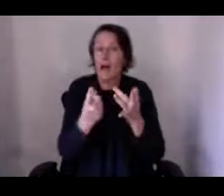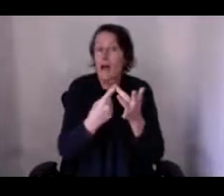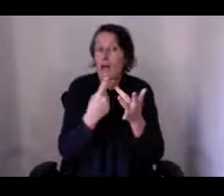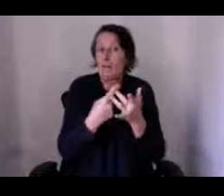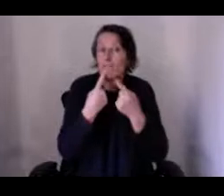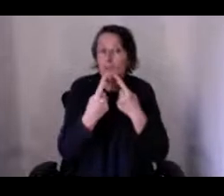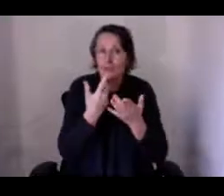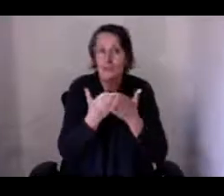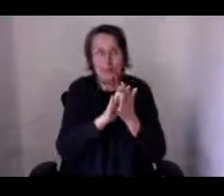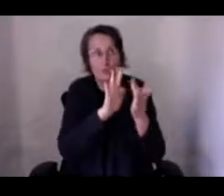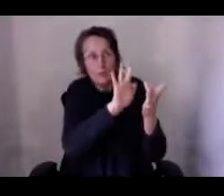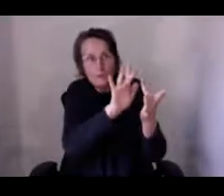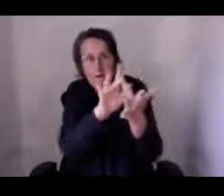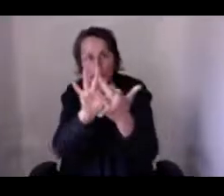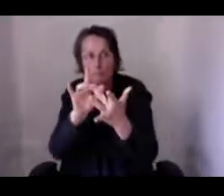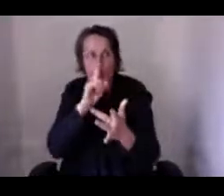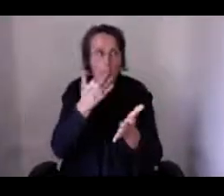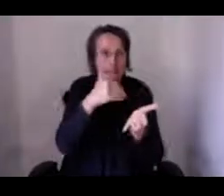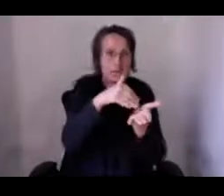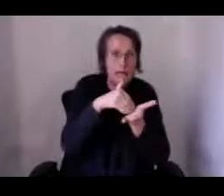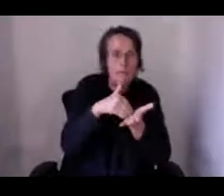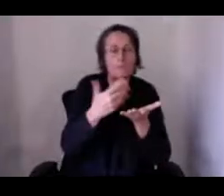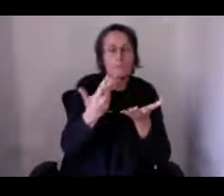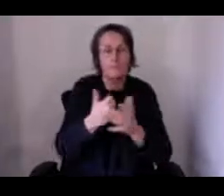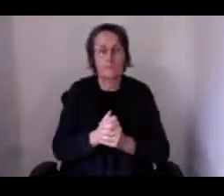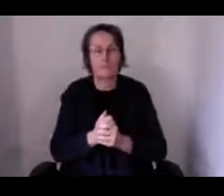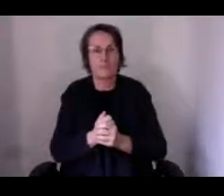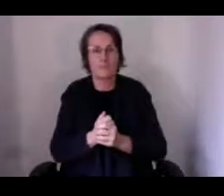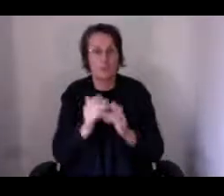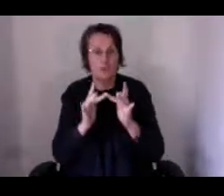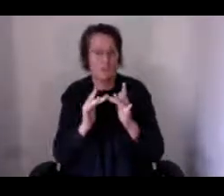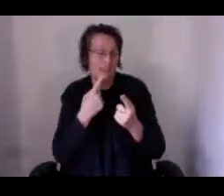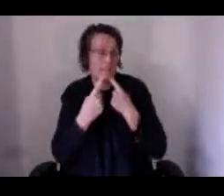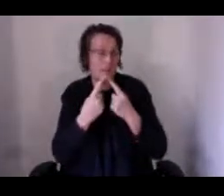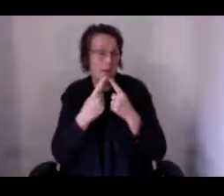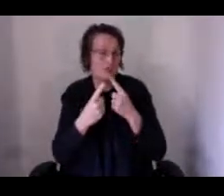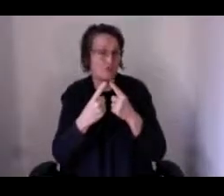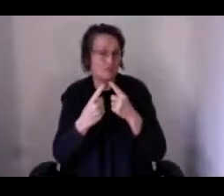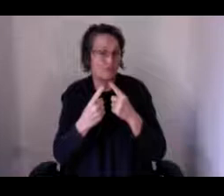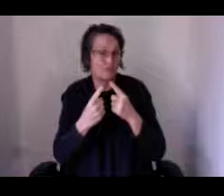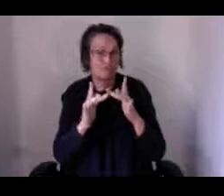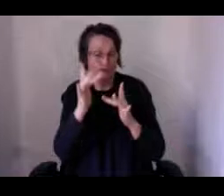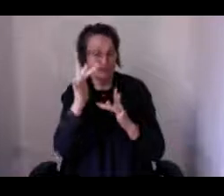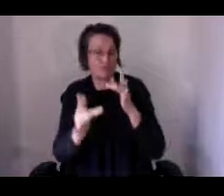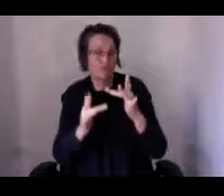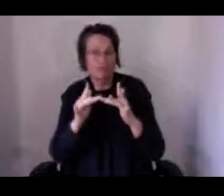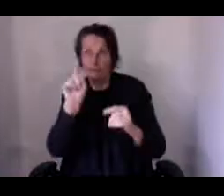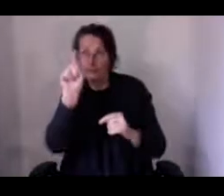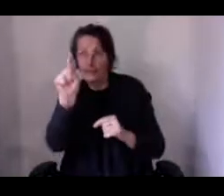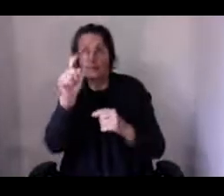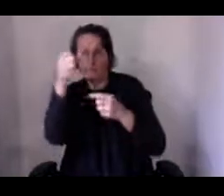help. So all that information is on that under that Funding and Support tab.